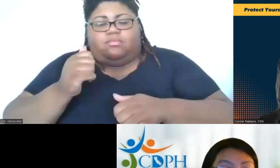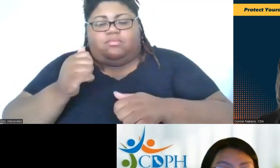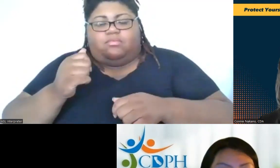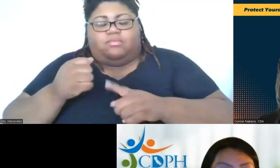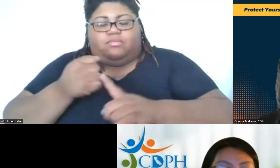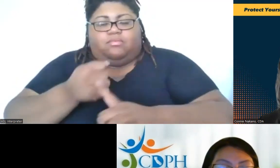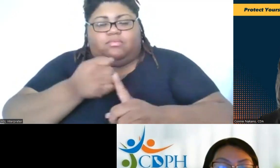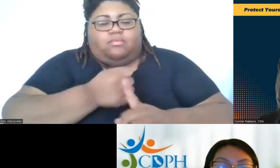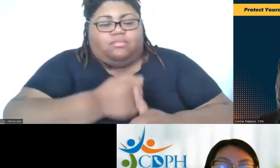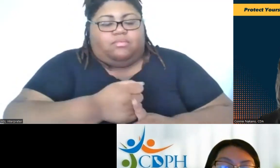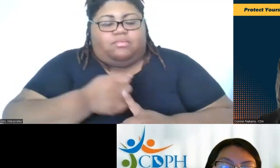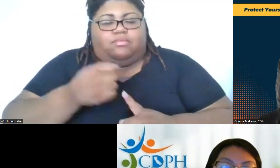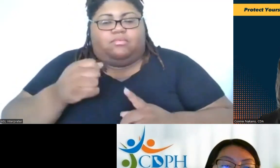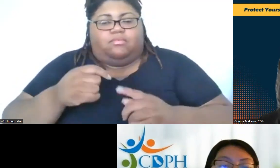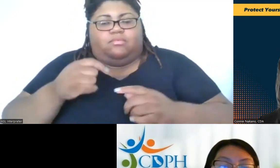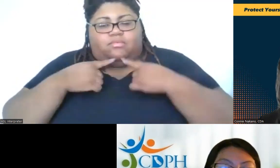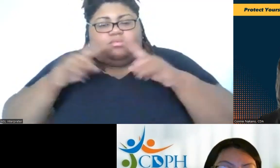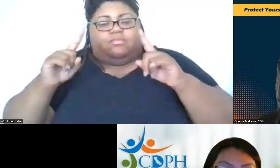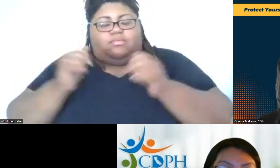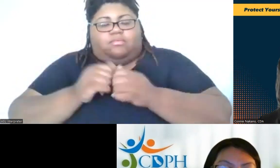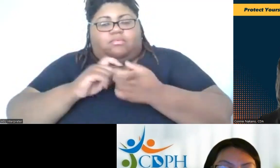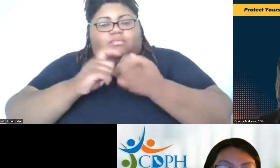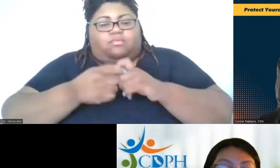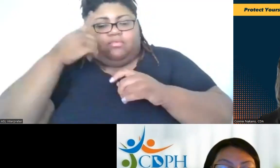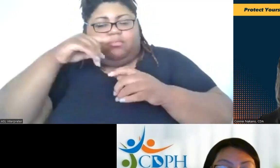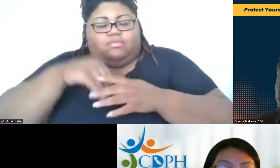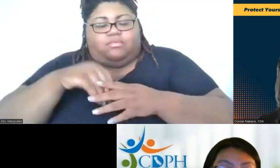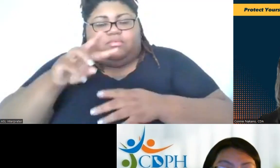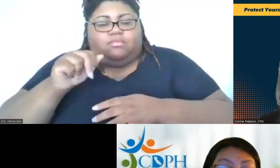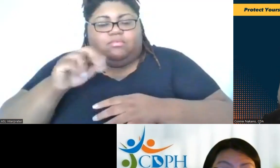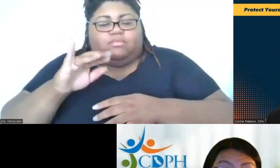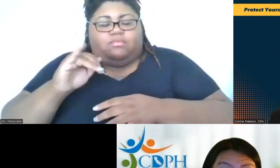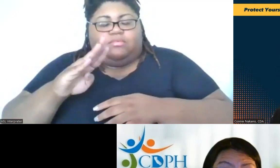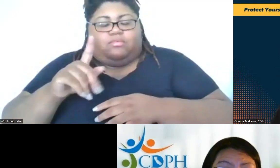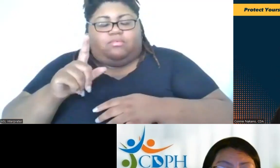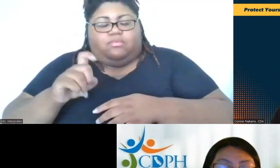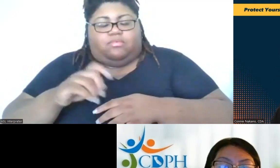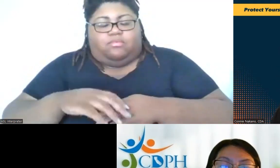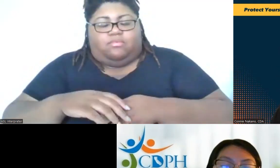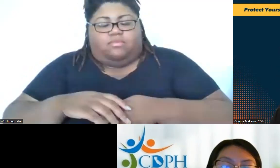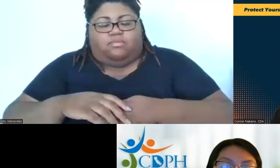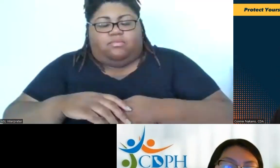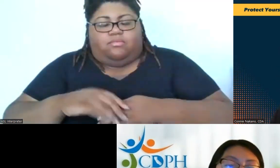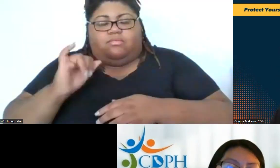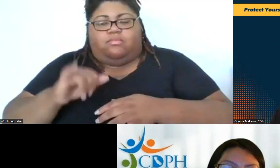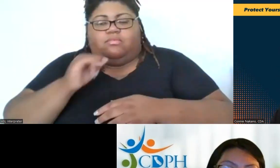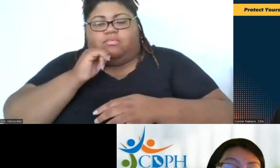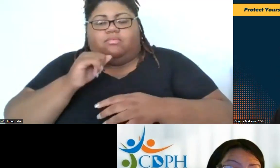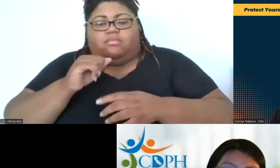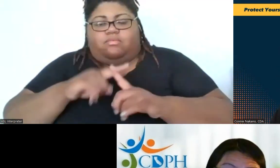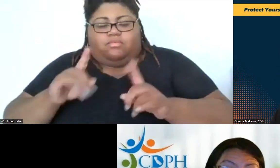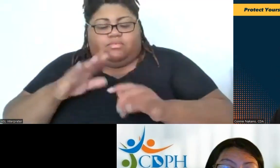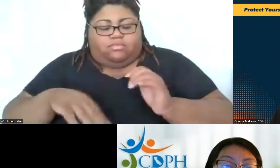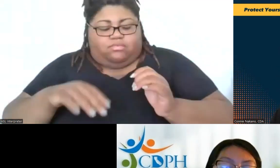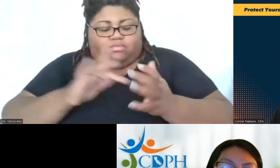the variant changes. So now there are no effective monoclonal antibodies that we're currently using. If one of those